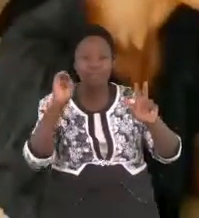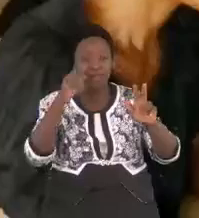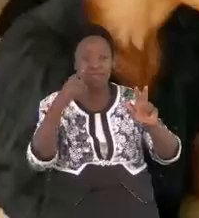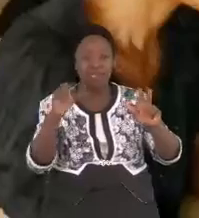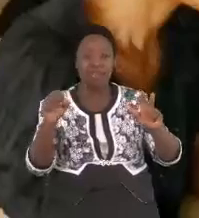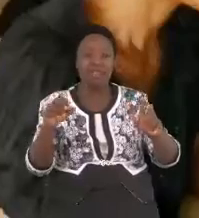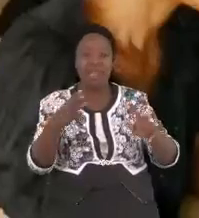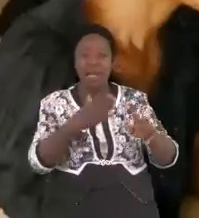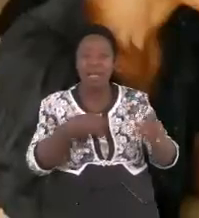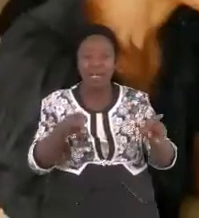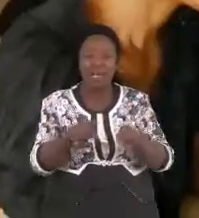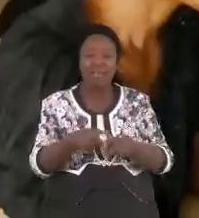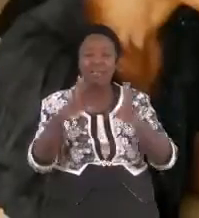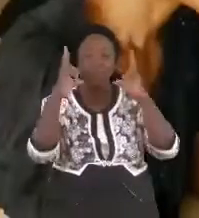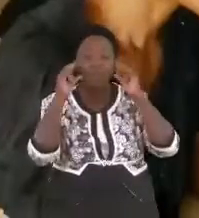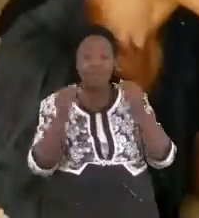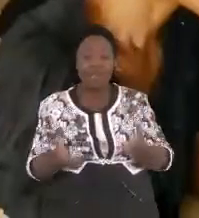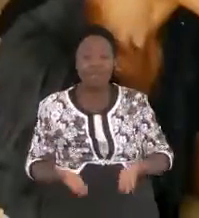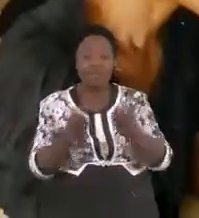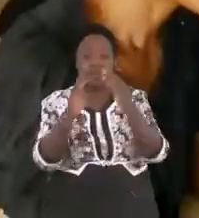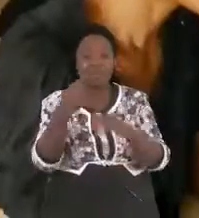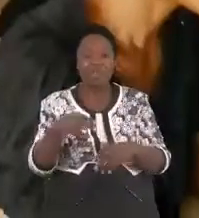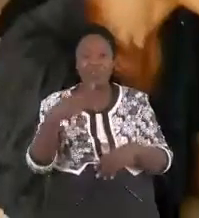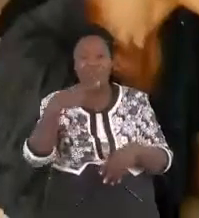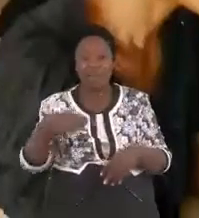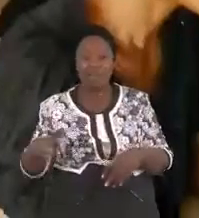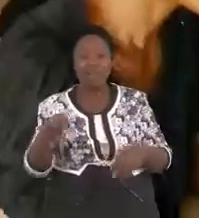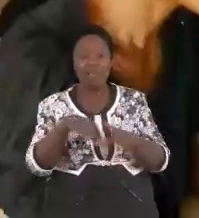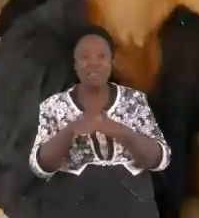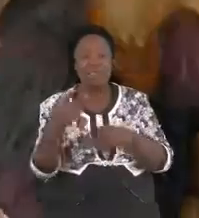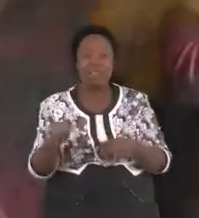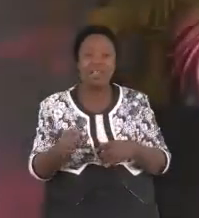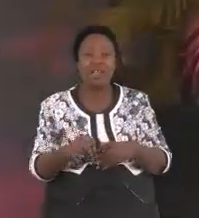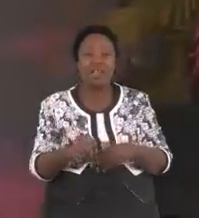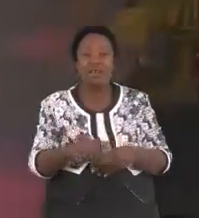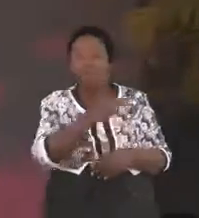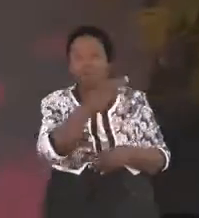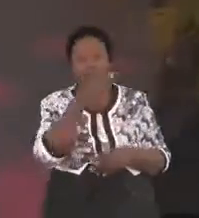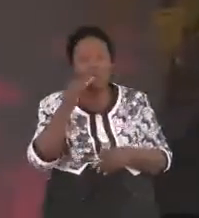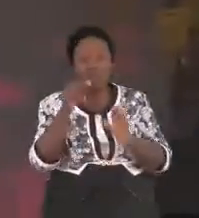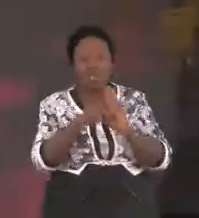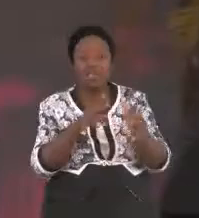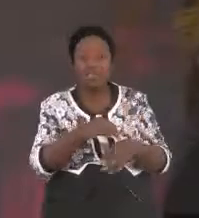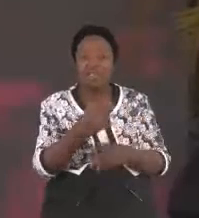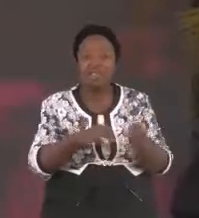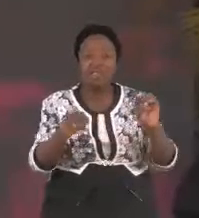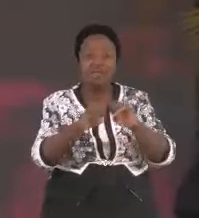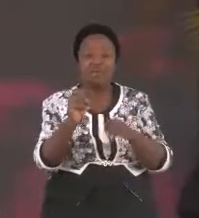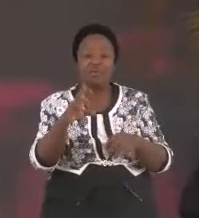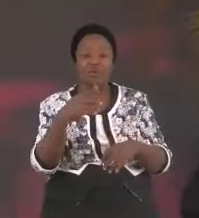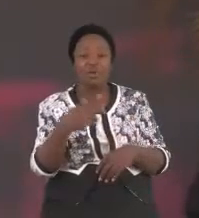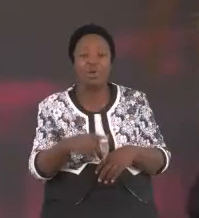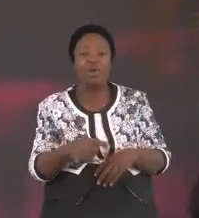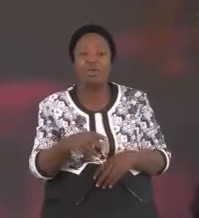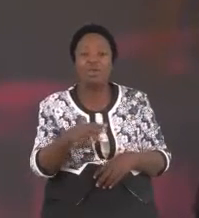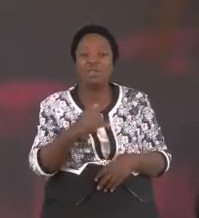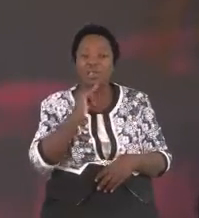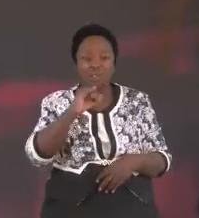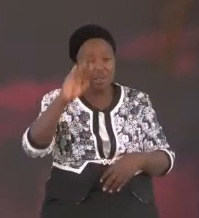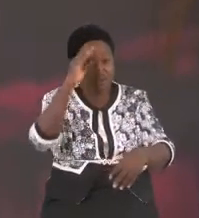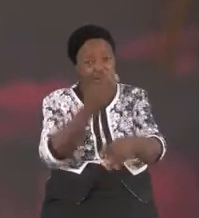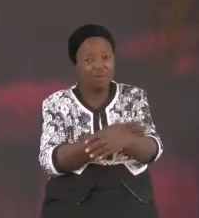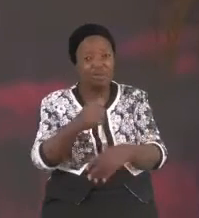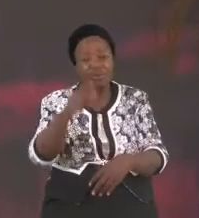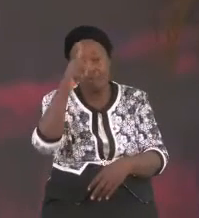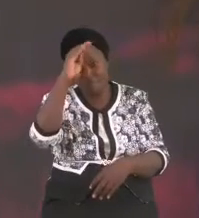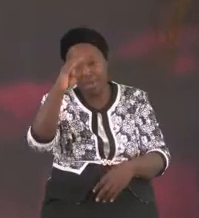moses lifted up the serpent in the wilderness even so much the son of man believe treadov